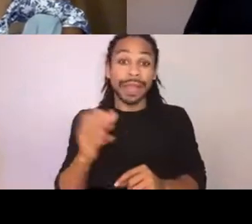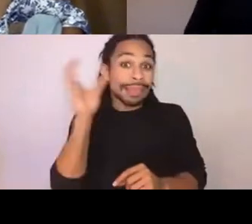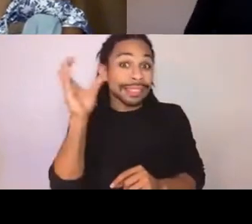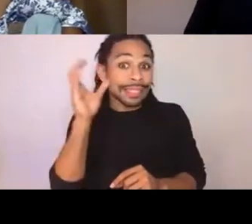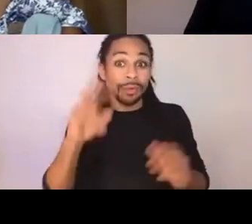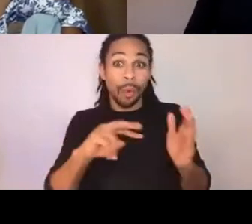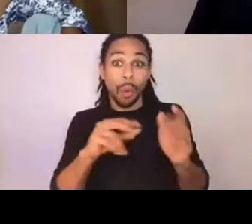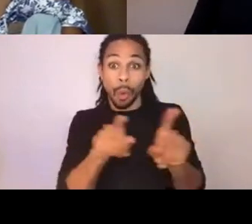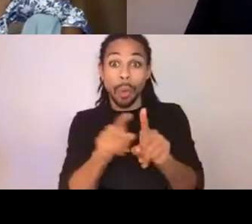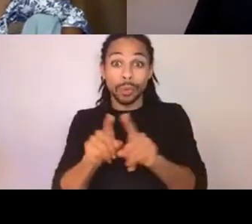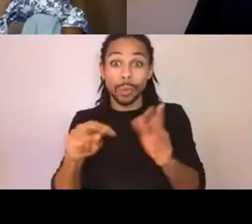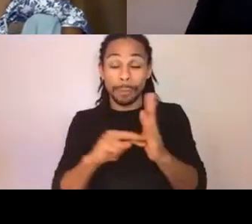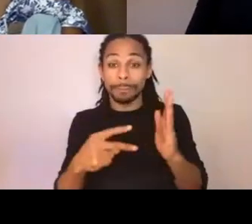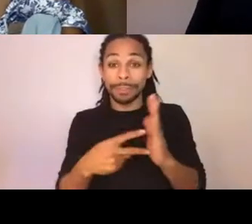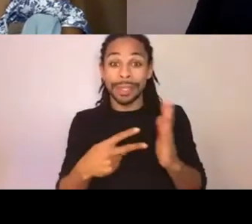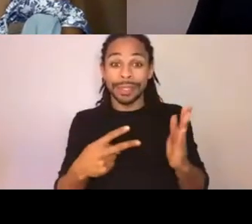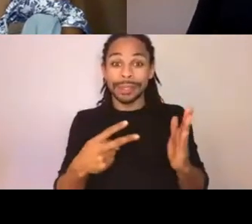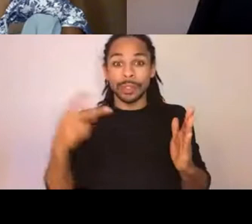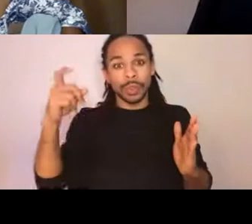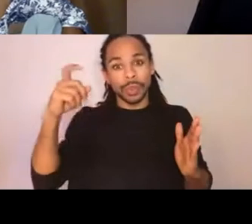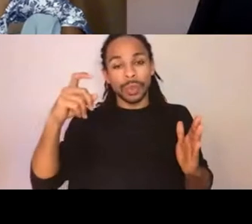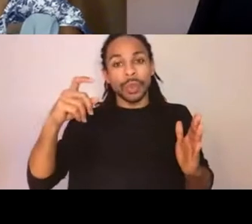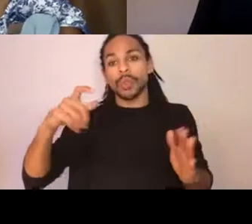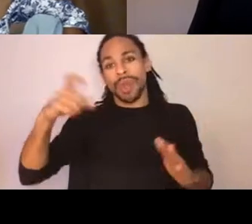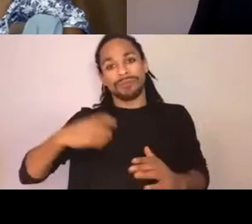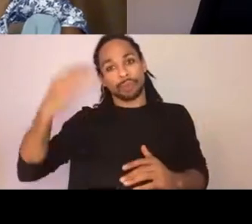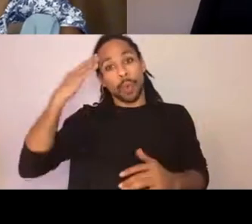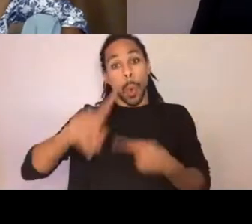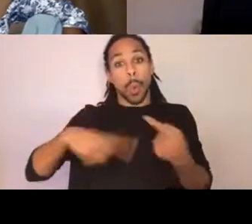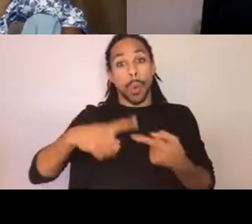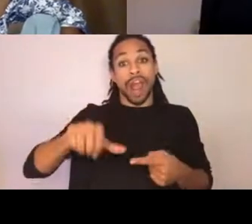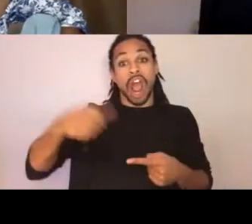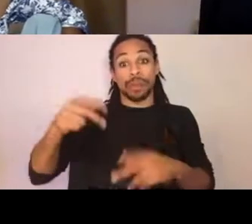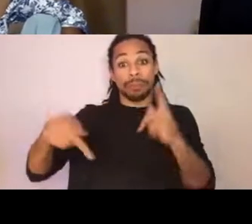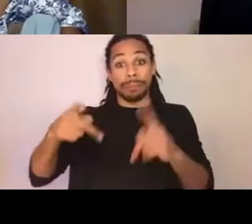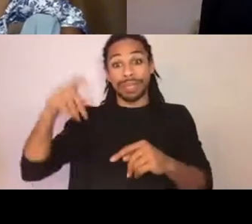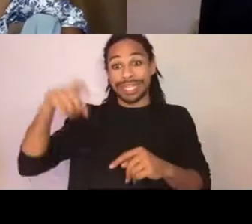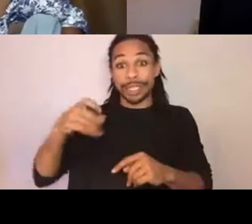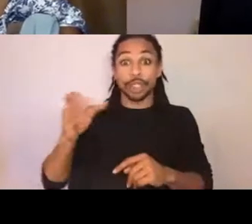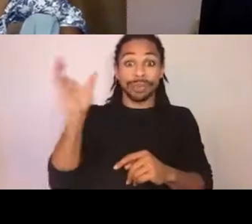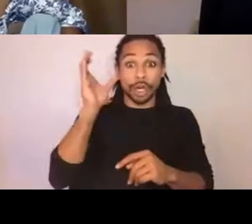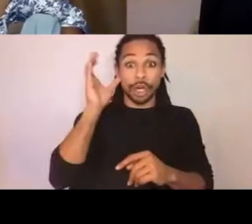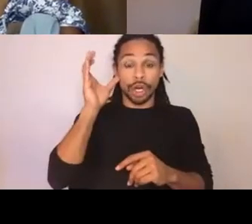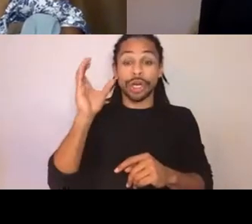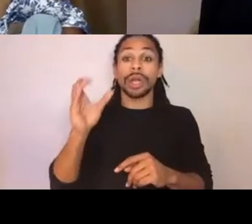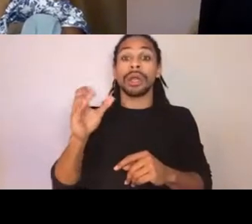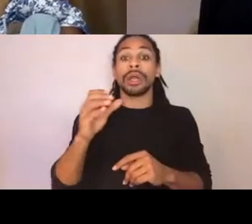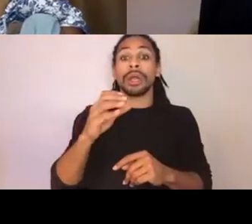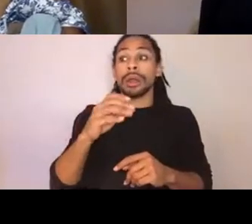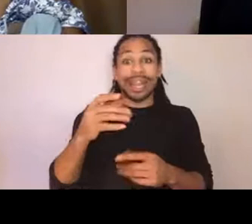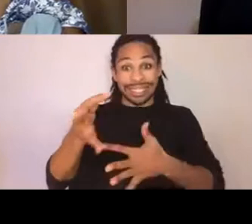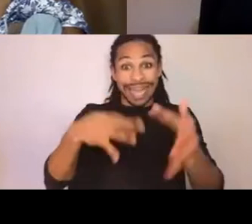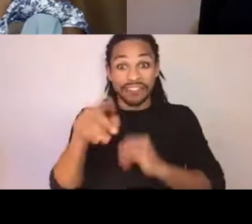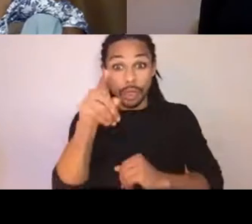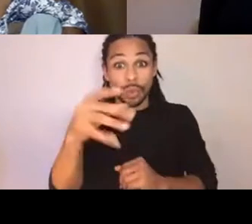knowing when others need to be heard instead of you and when you need to step back. So I think